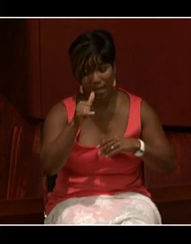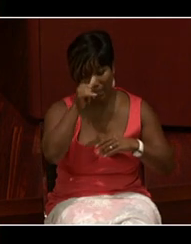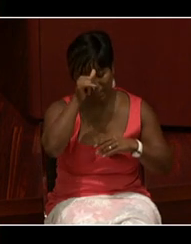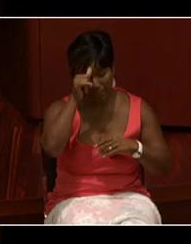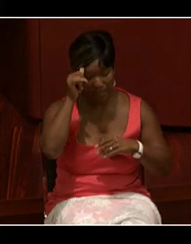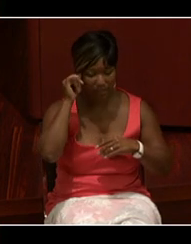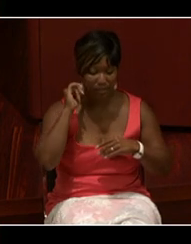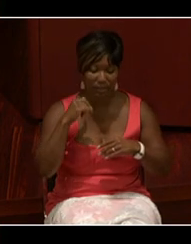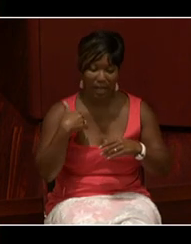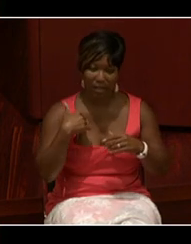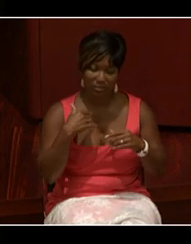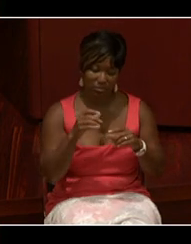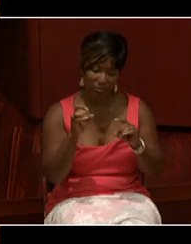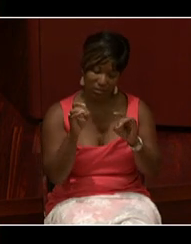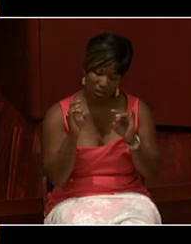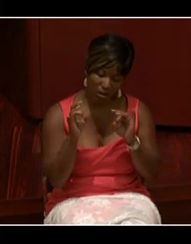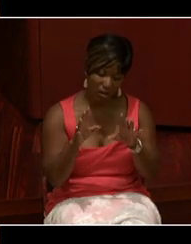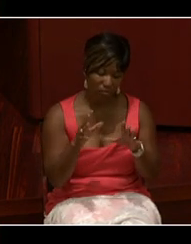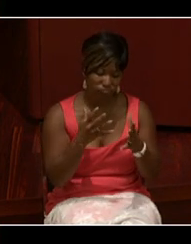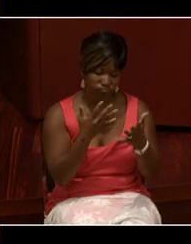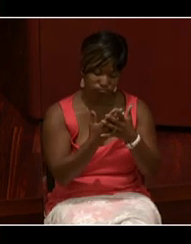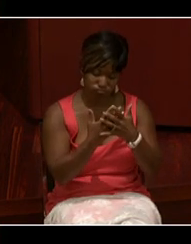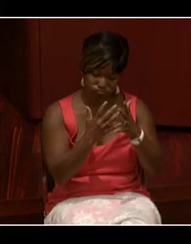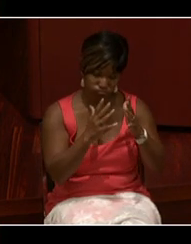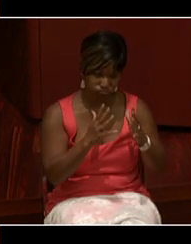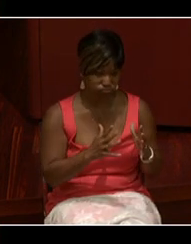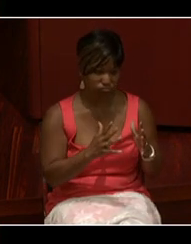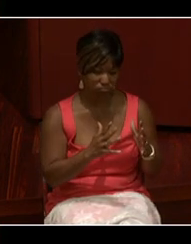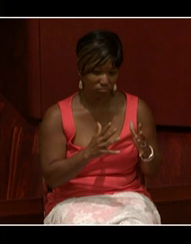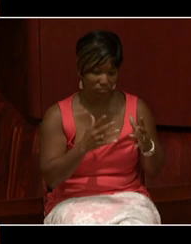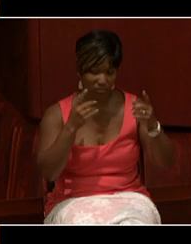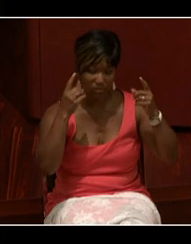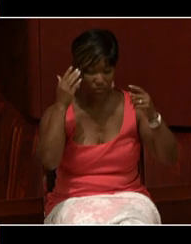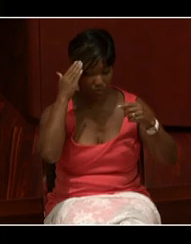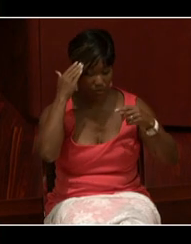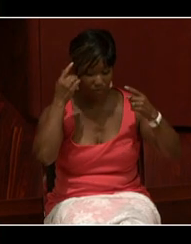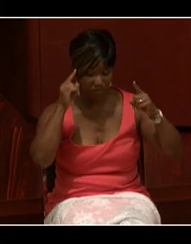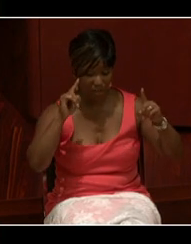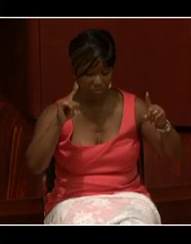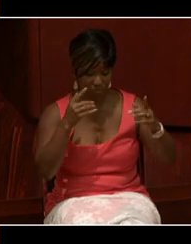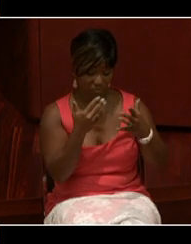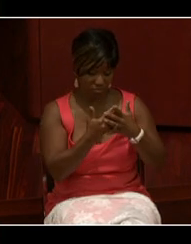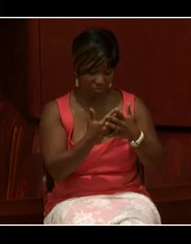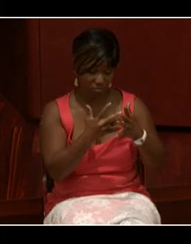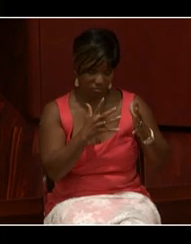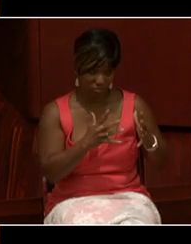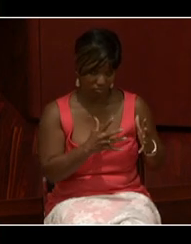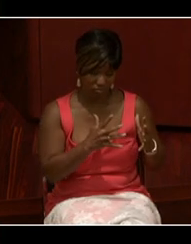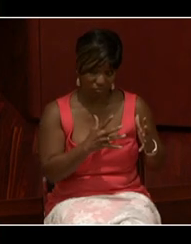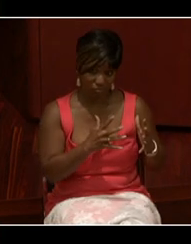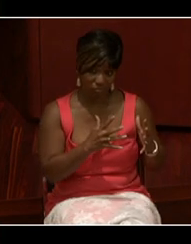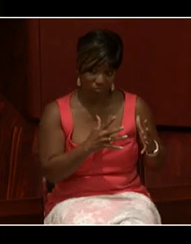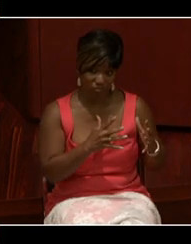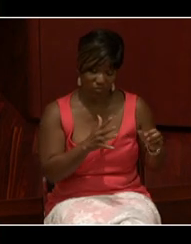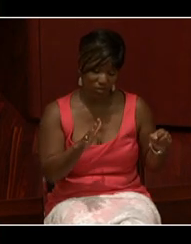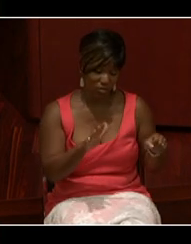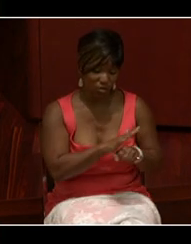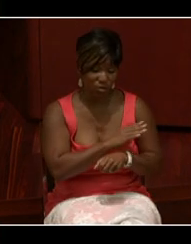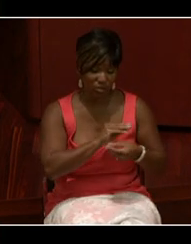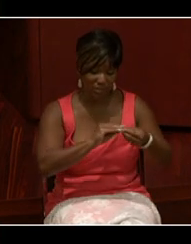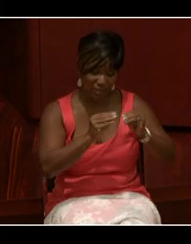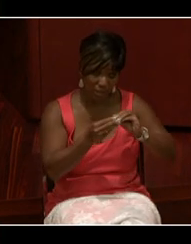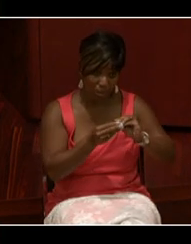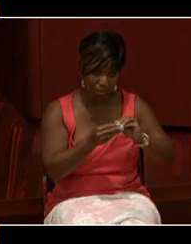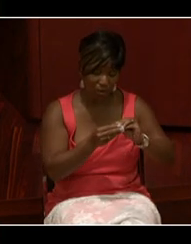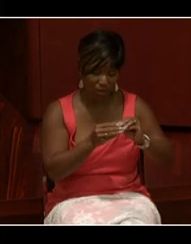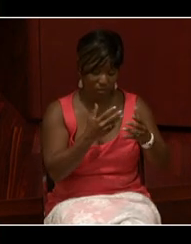most notorious inmates. Though famous for its inmates, note, the total number of prisoners at